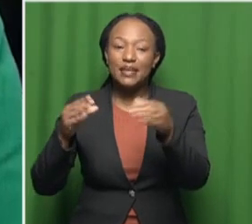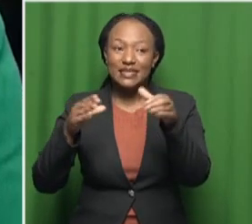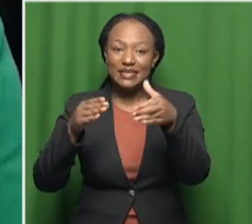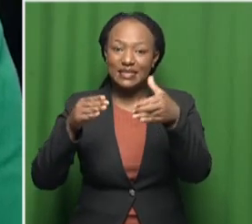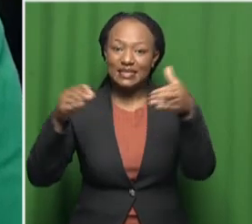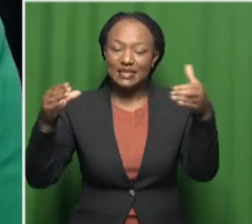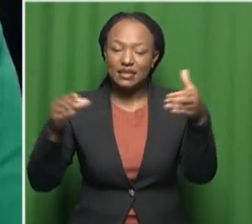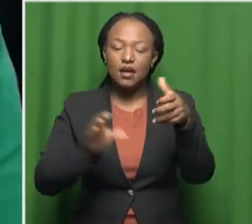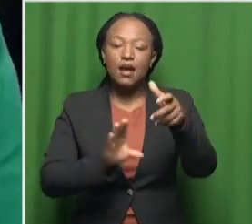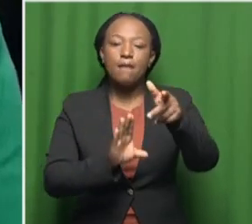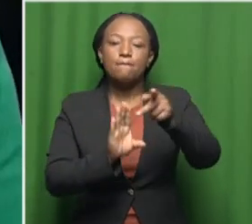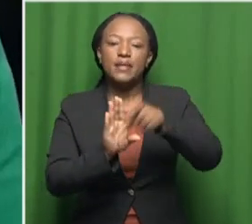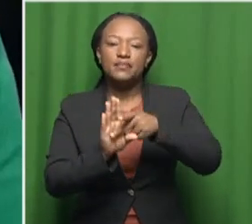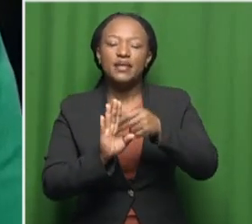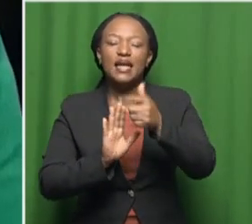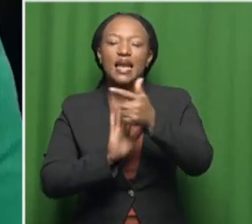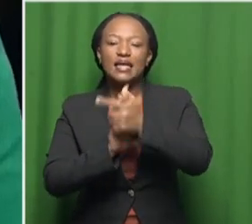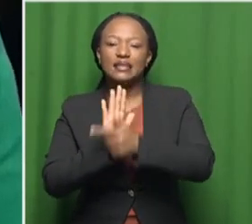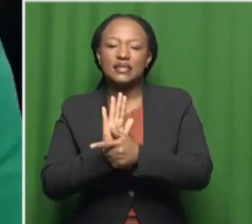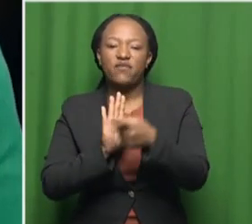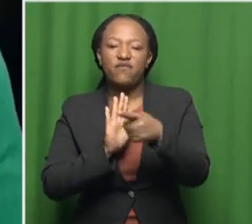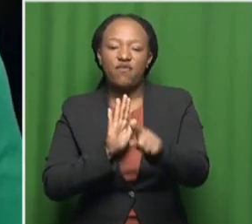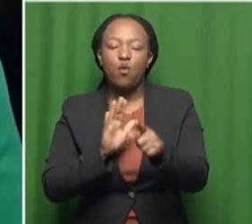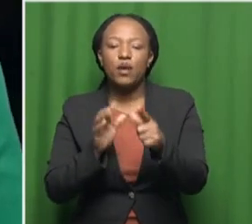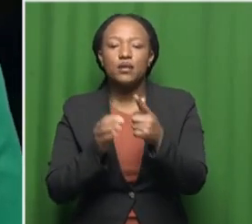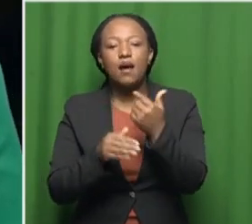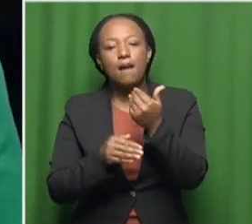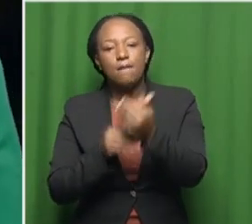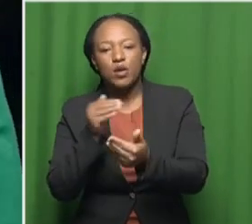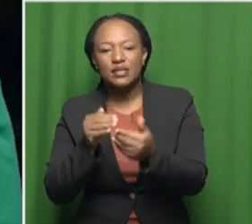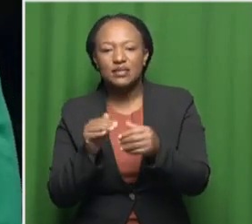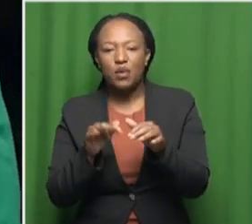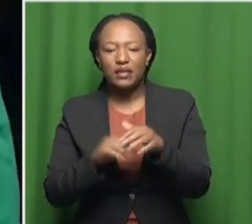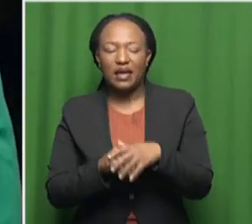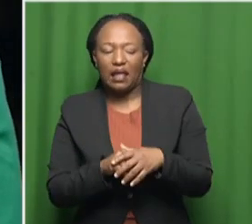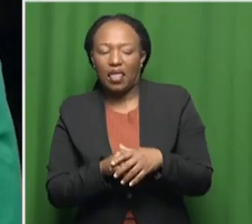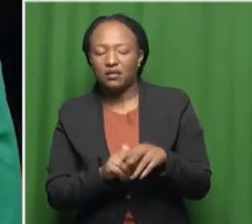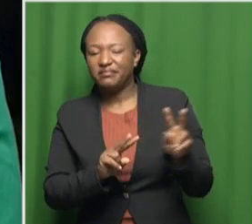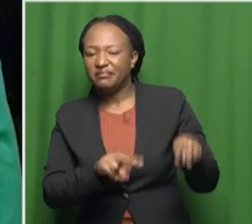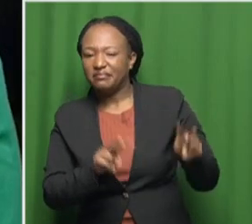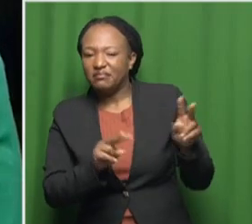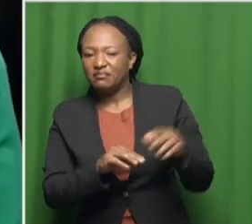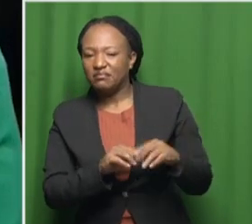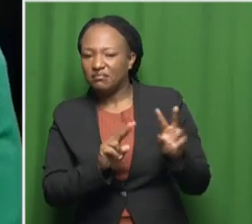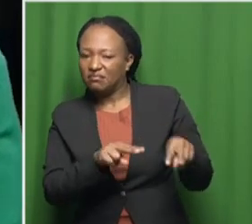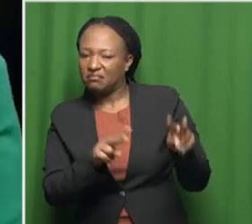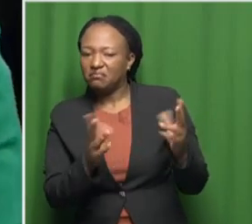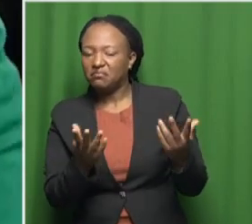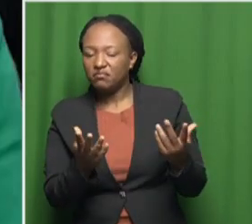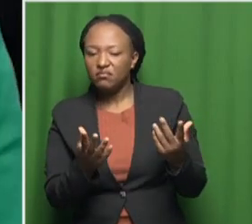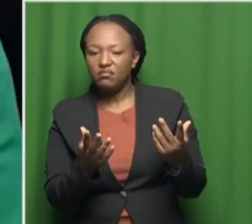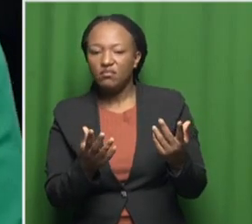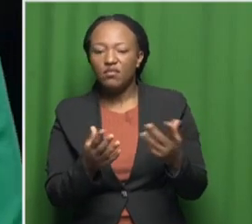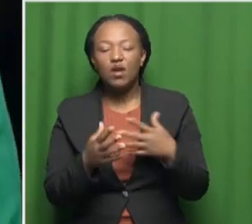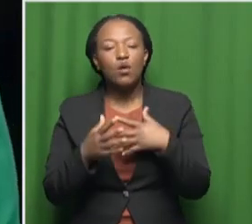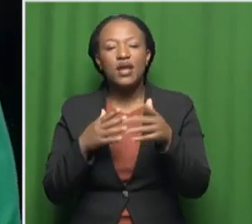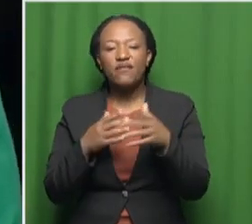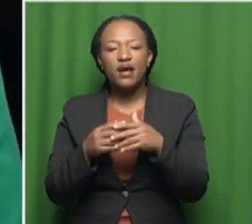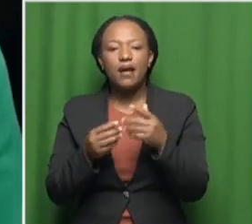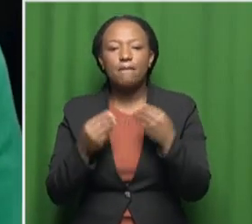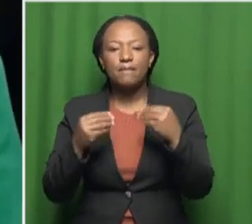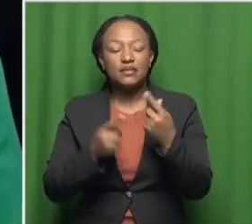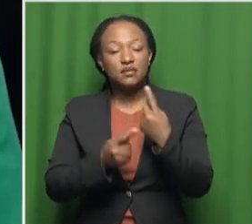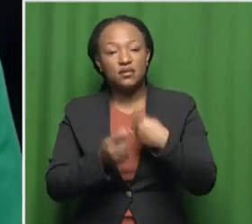participate in legislative making processes, something they take for granted. When you want to trade at whatever level, you